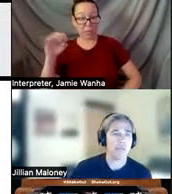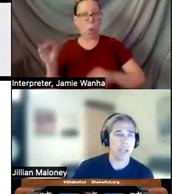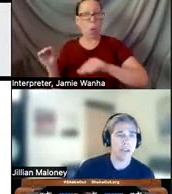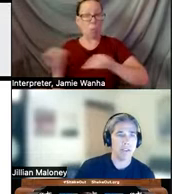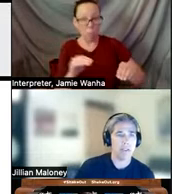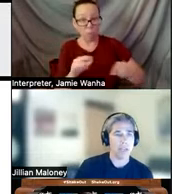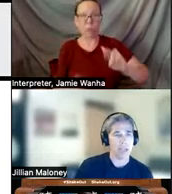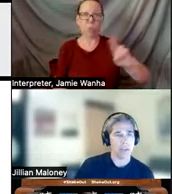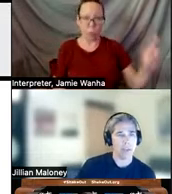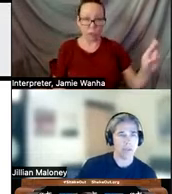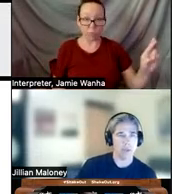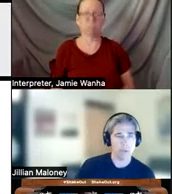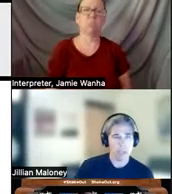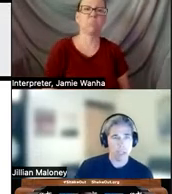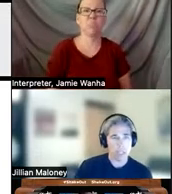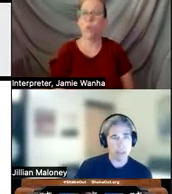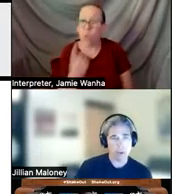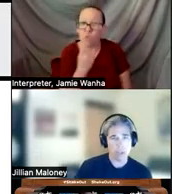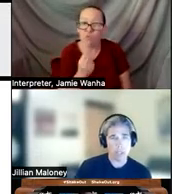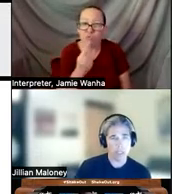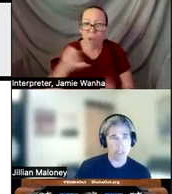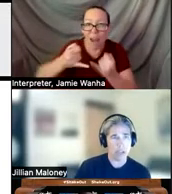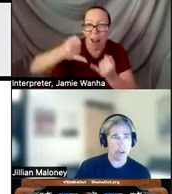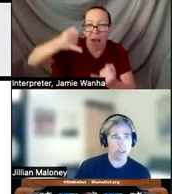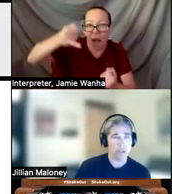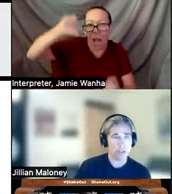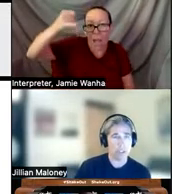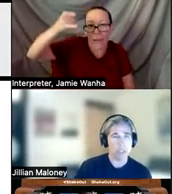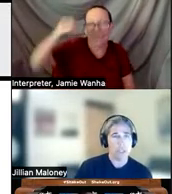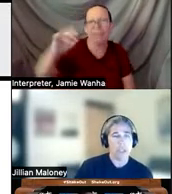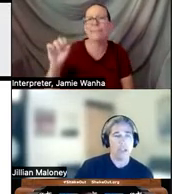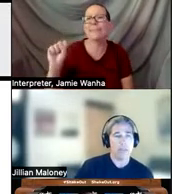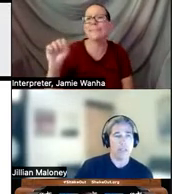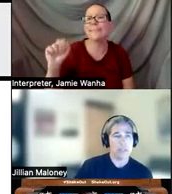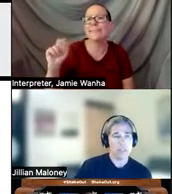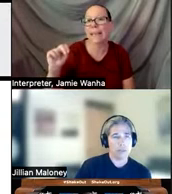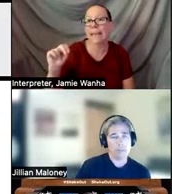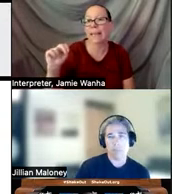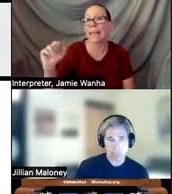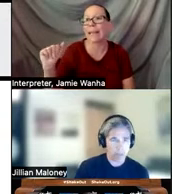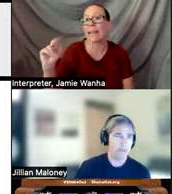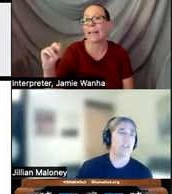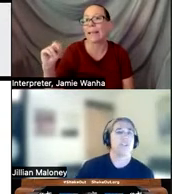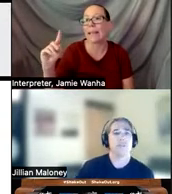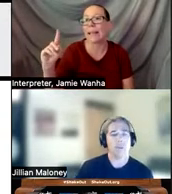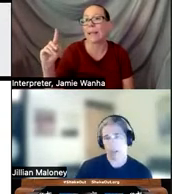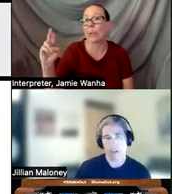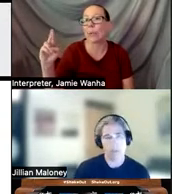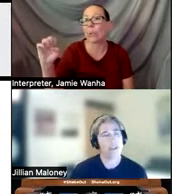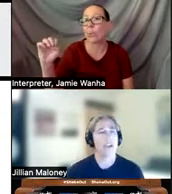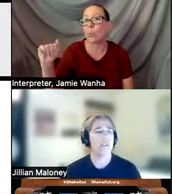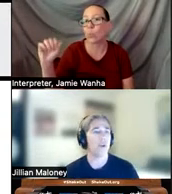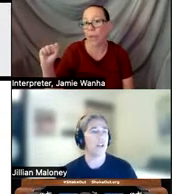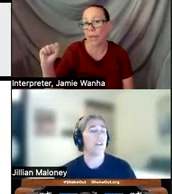And this red line through California is the San Andreas Fault. This is the big fault system that we all